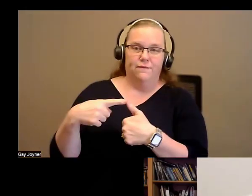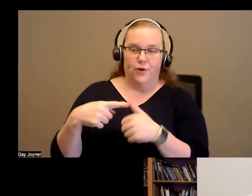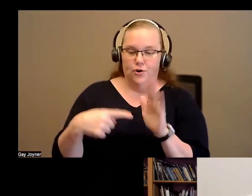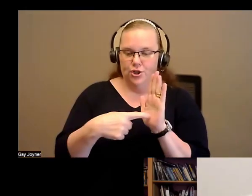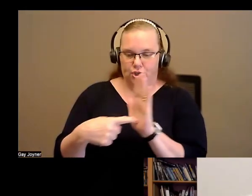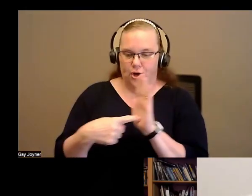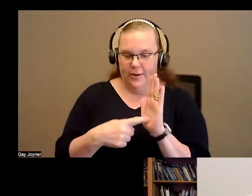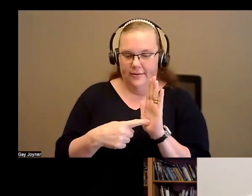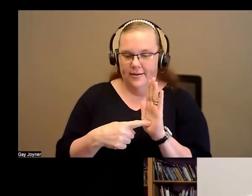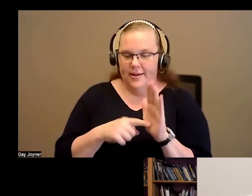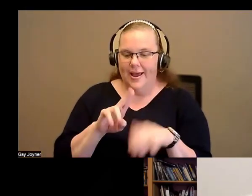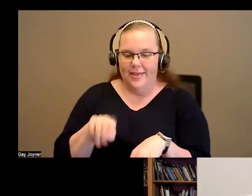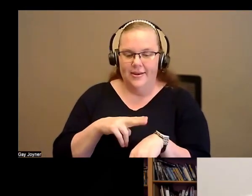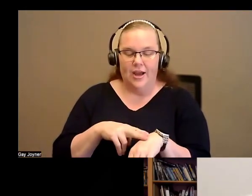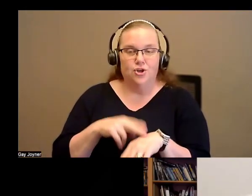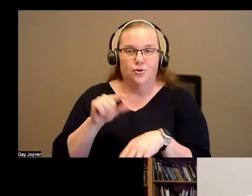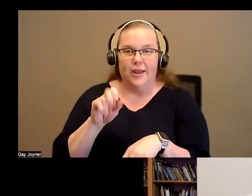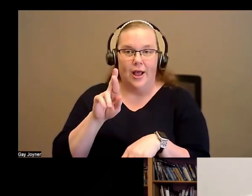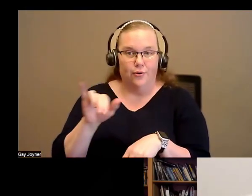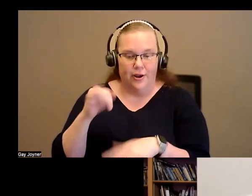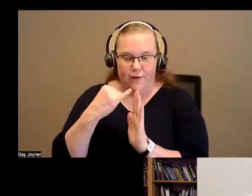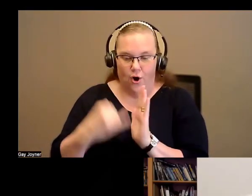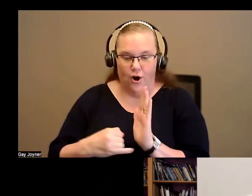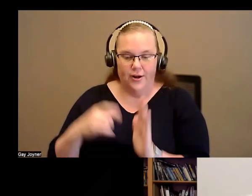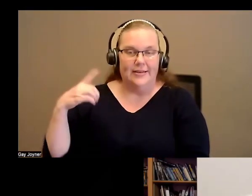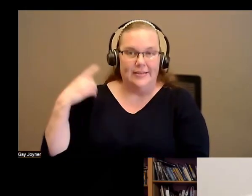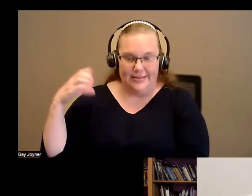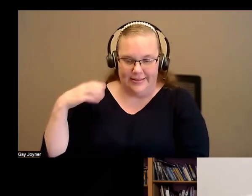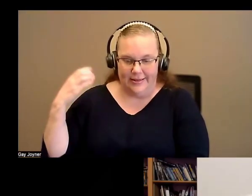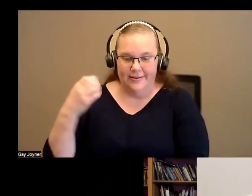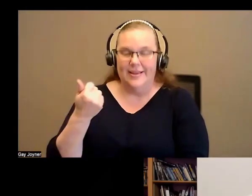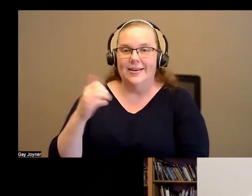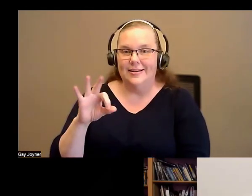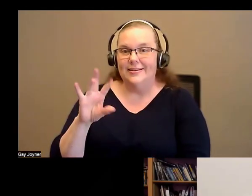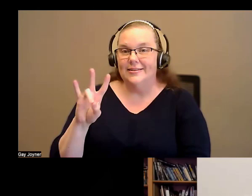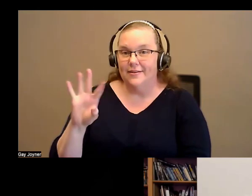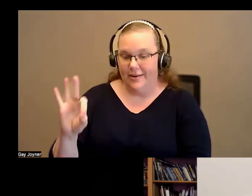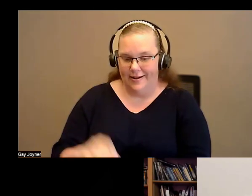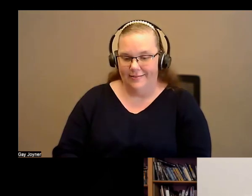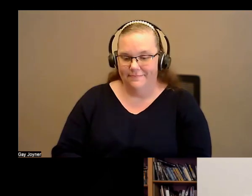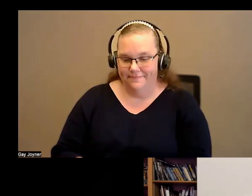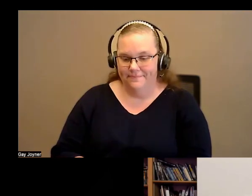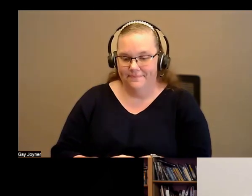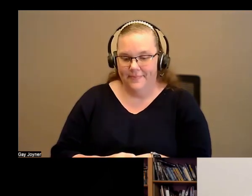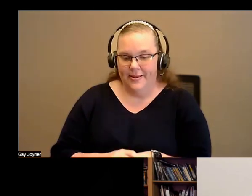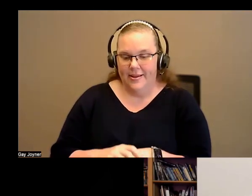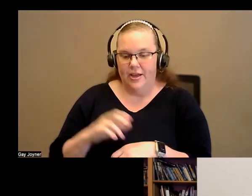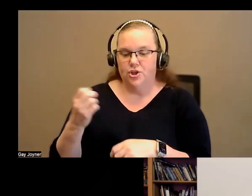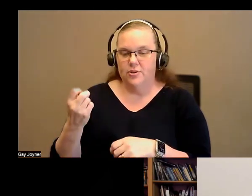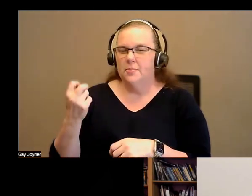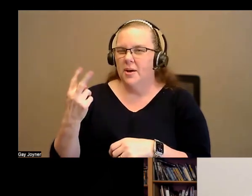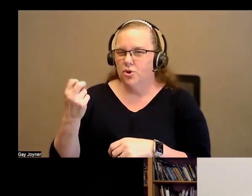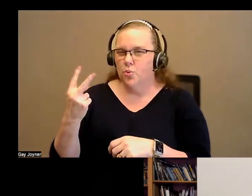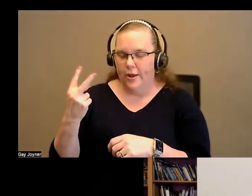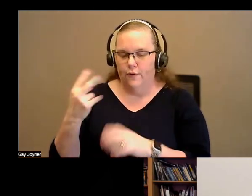very first showing at the National Gallery of Art in DC in 1979. Wow. And